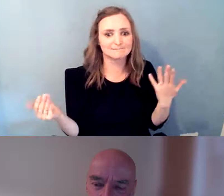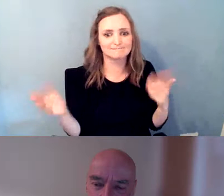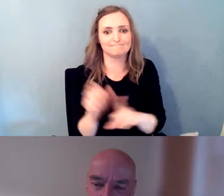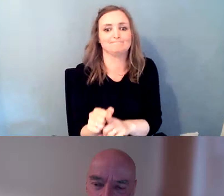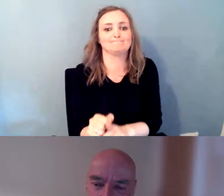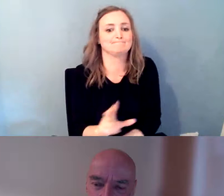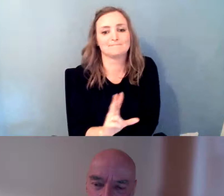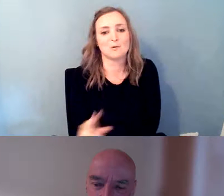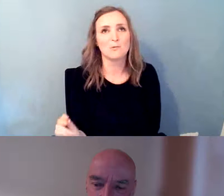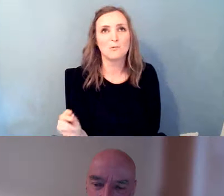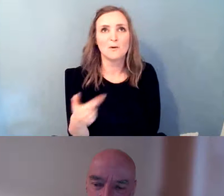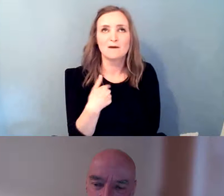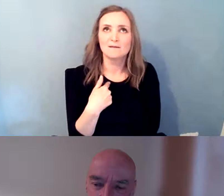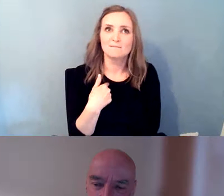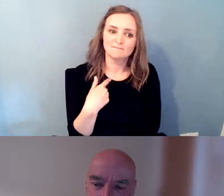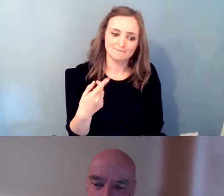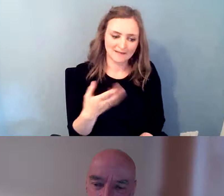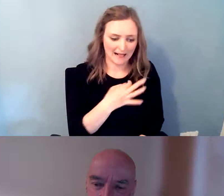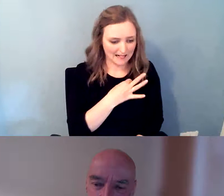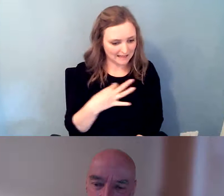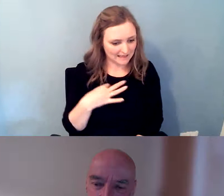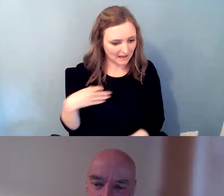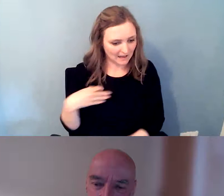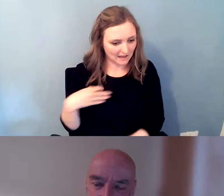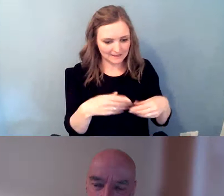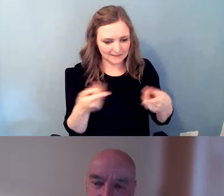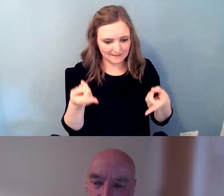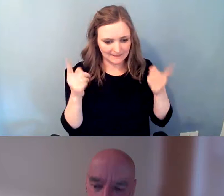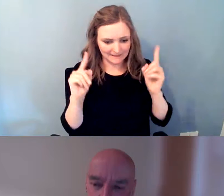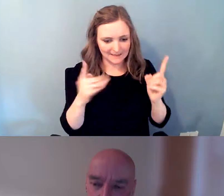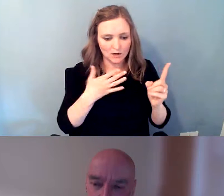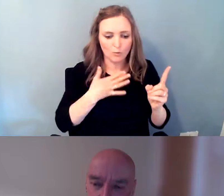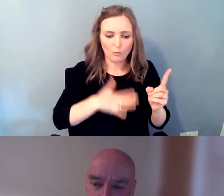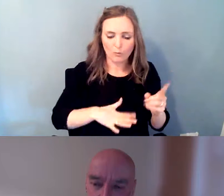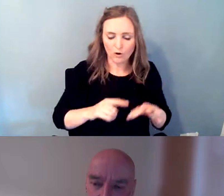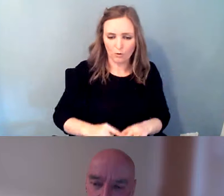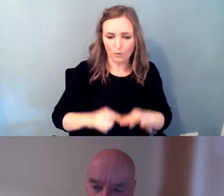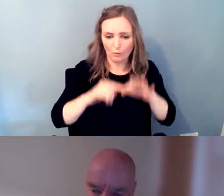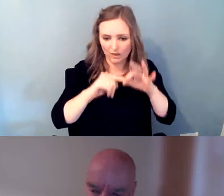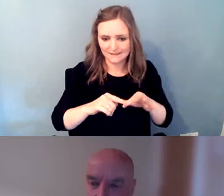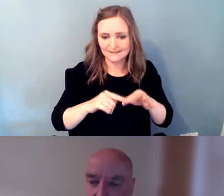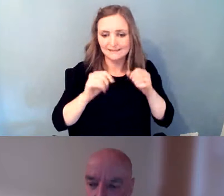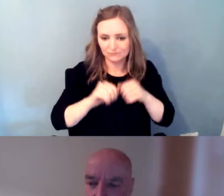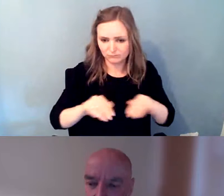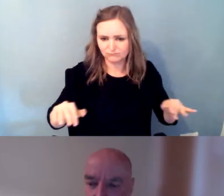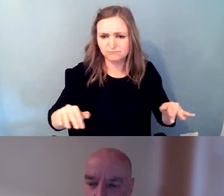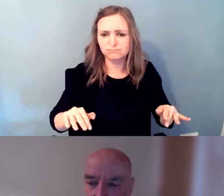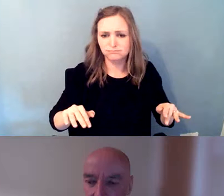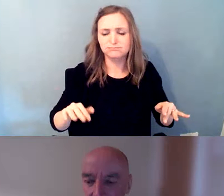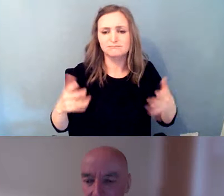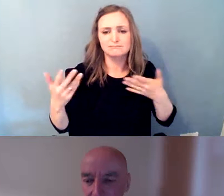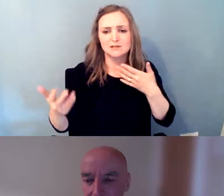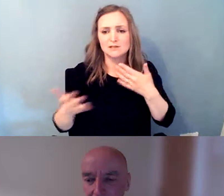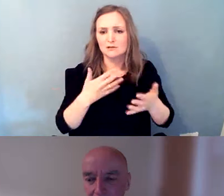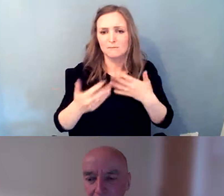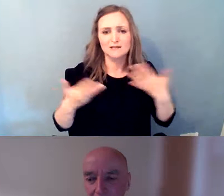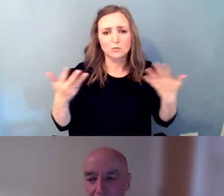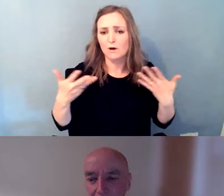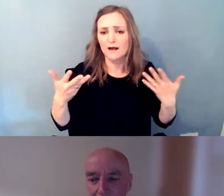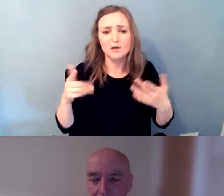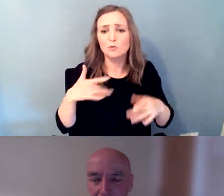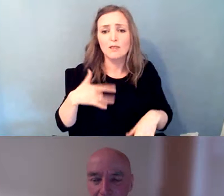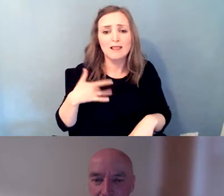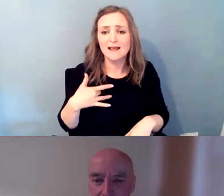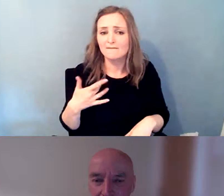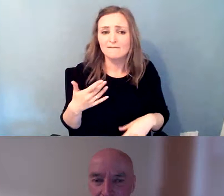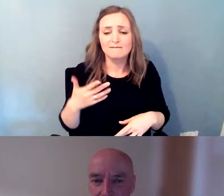a clinical lead, what I want to do is try and get equality across our entire patch, whether you live in High Peaks or Southern Derbyshire or North Derbyshire. I want